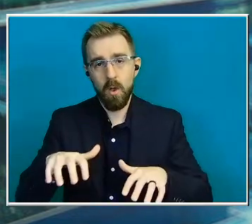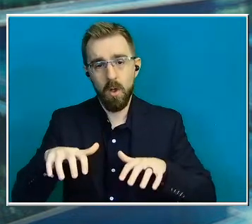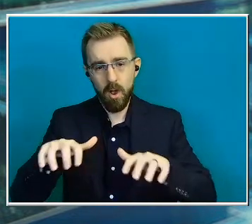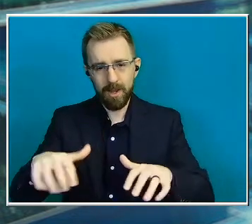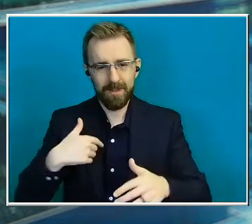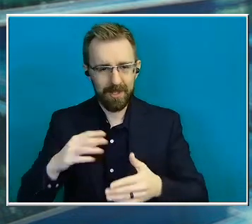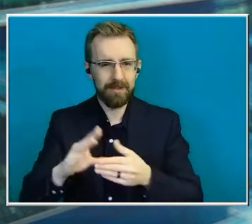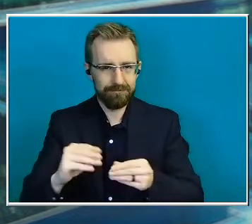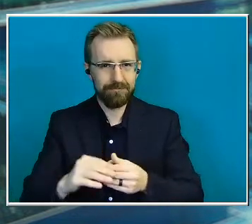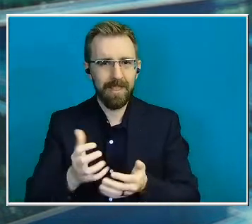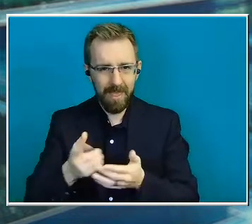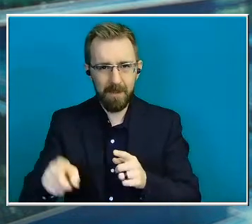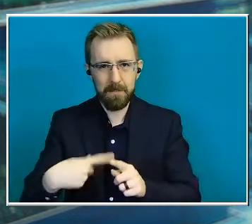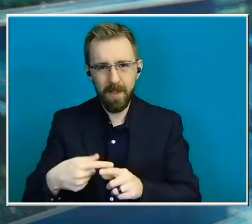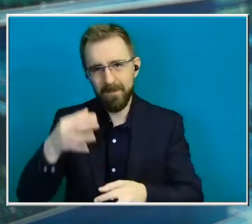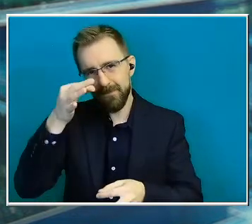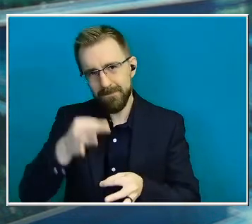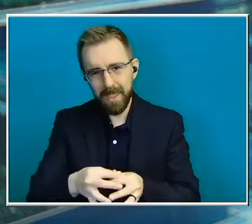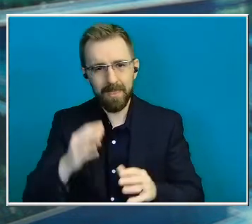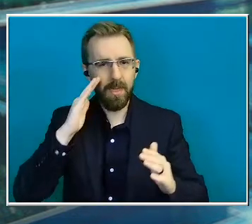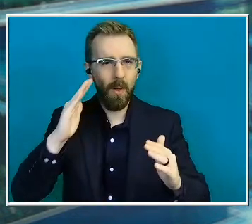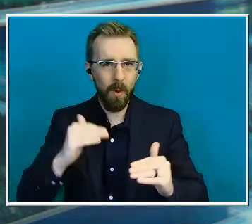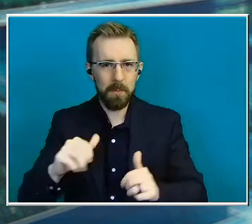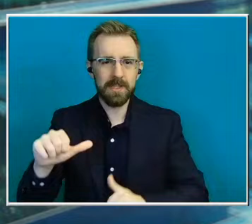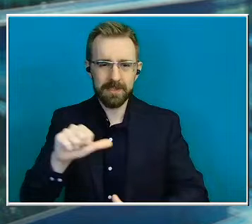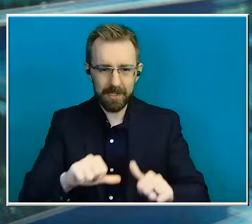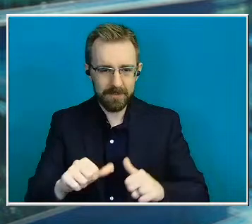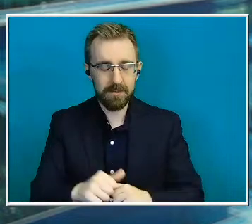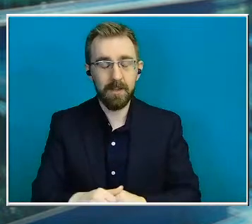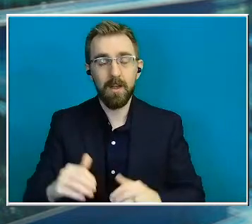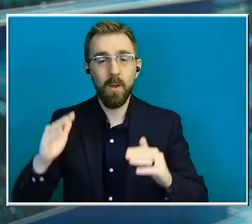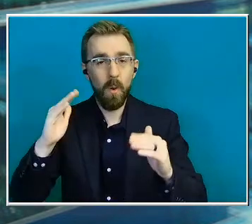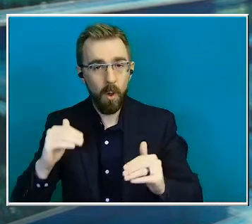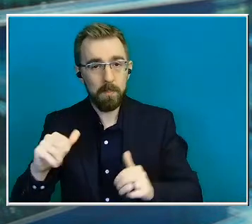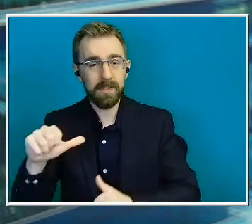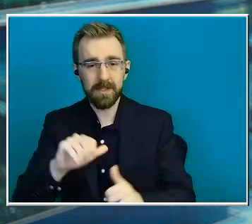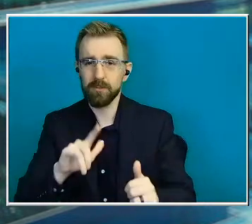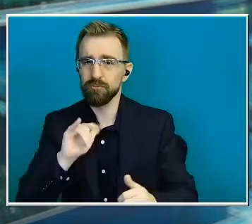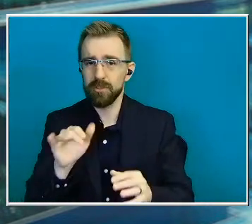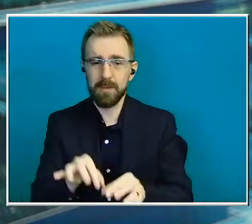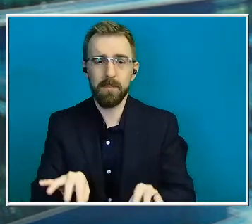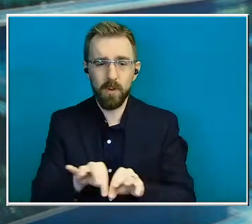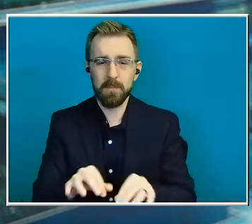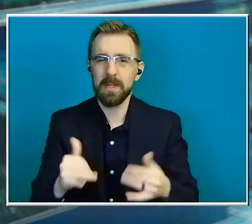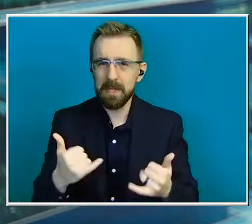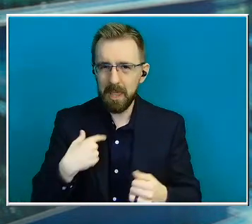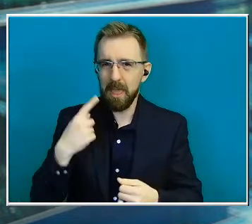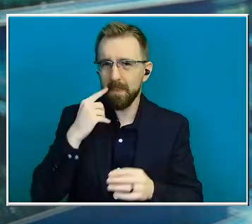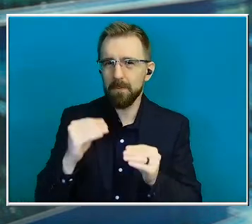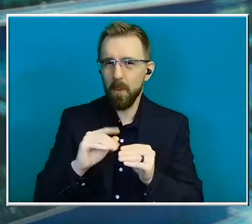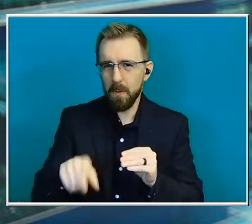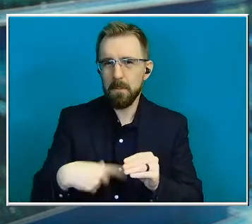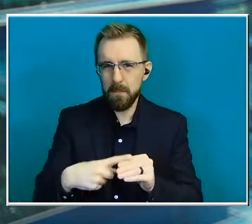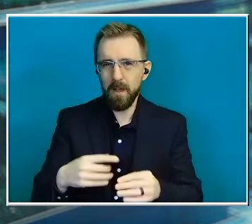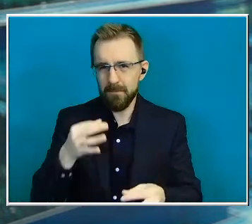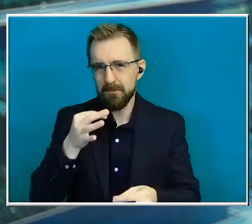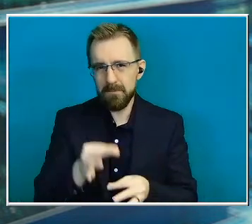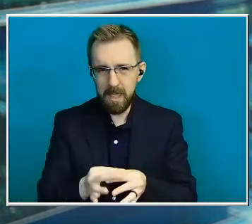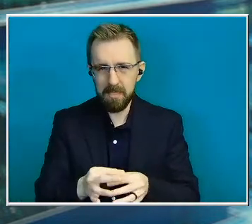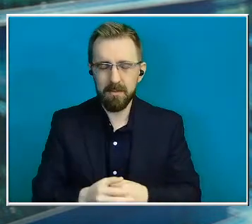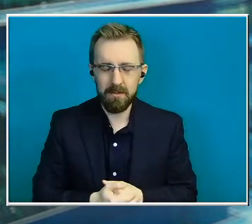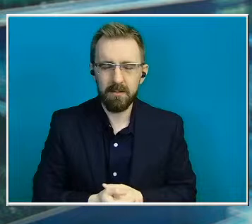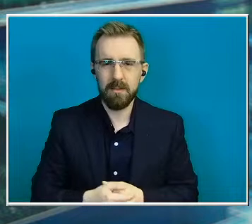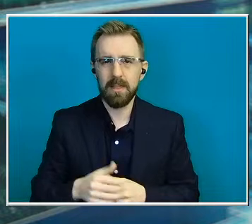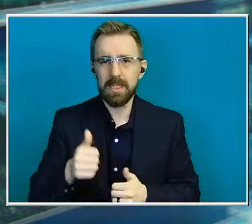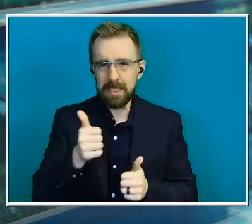and science. Hope and science are really important, but today I think was more about faith. Faith in each other to